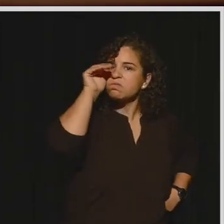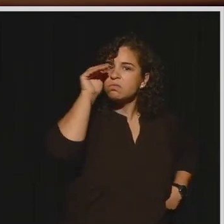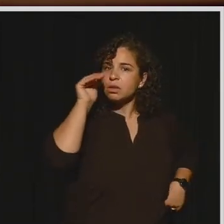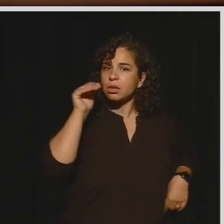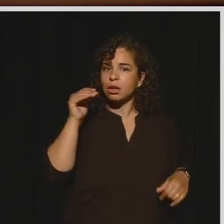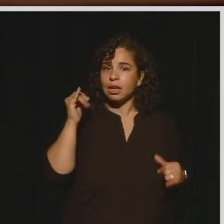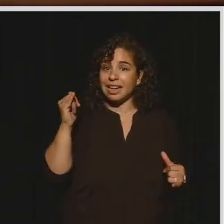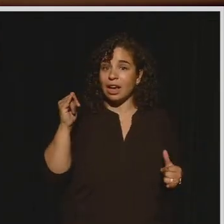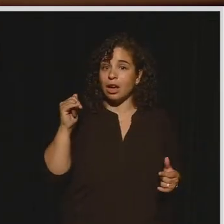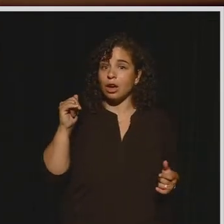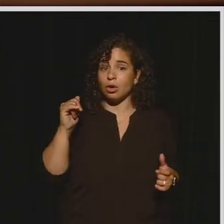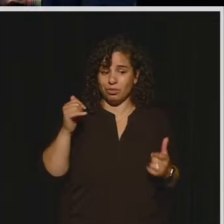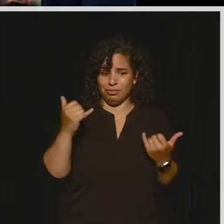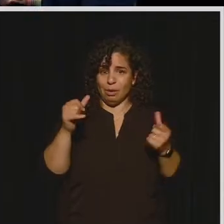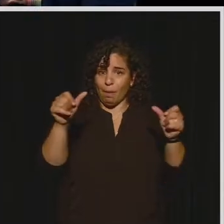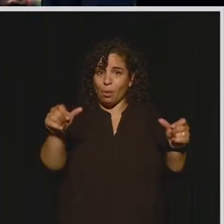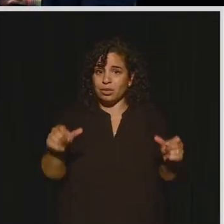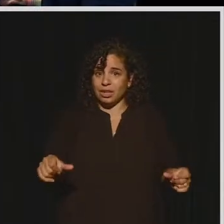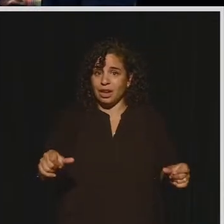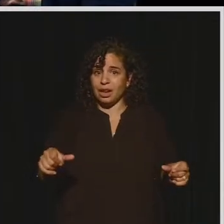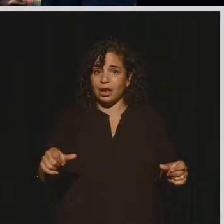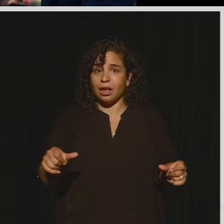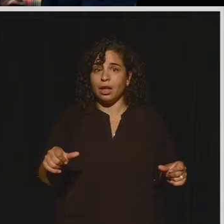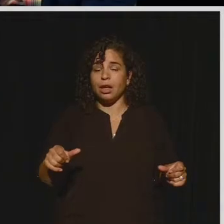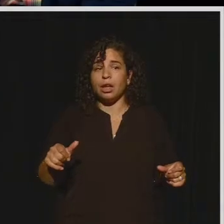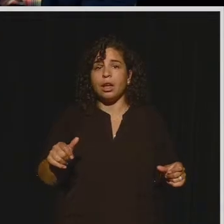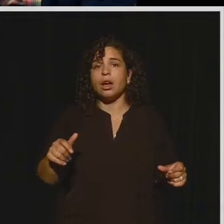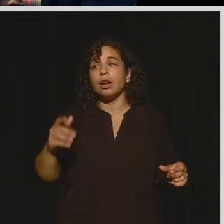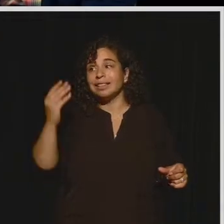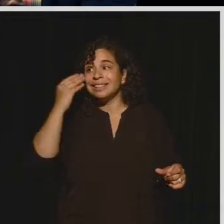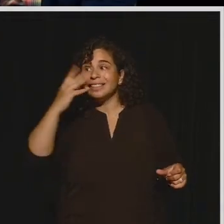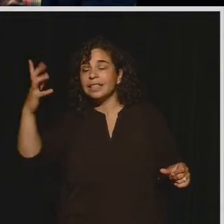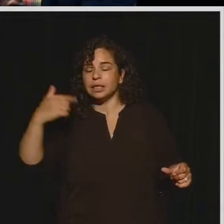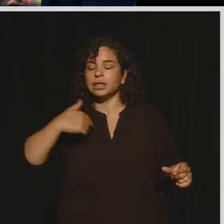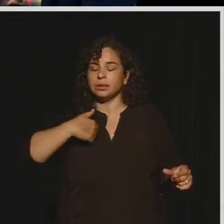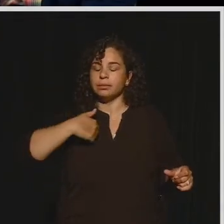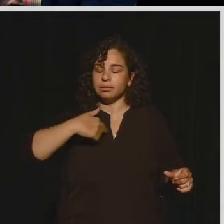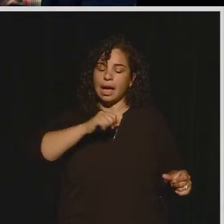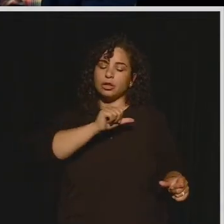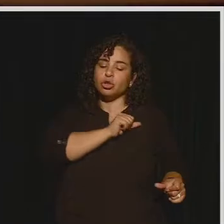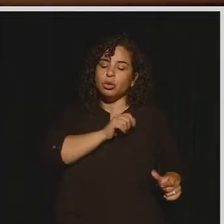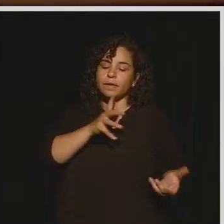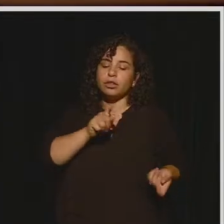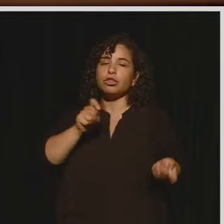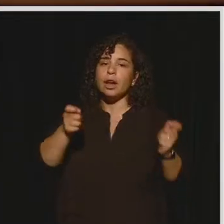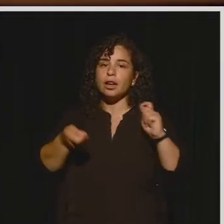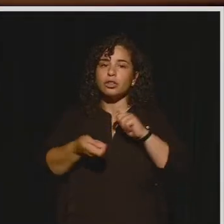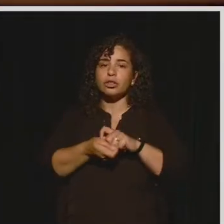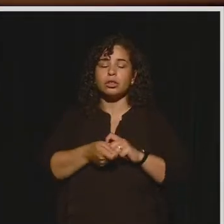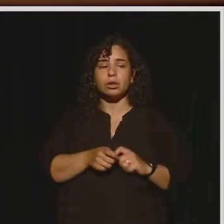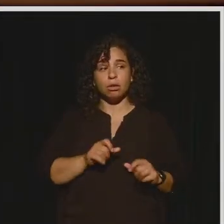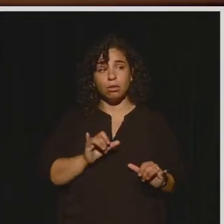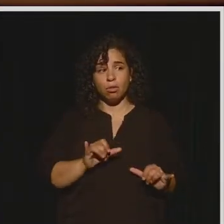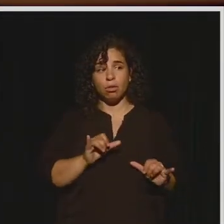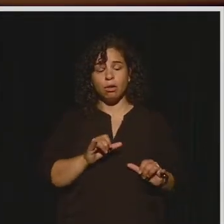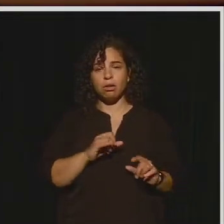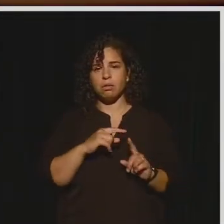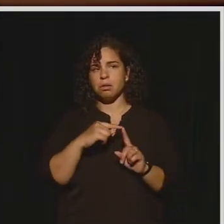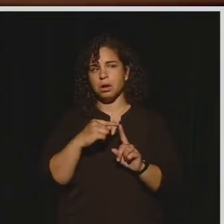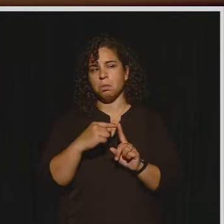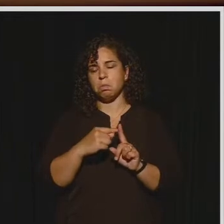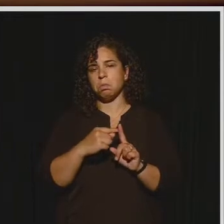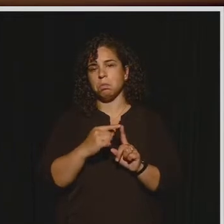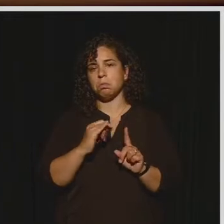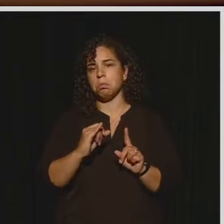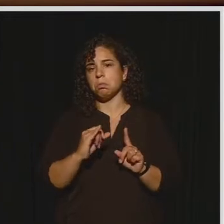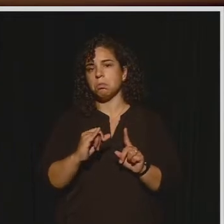and posting live and saying that they have shifted. I take a great deal of hope in that, and it makes me wonder,